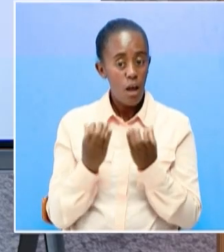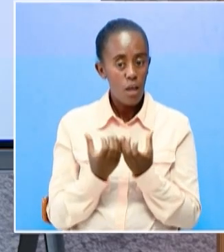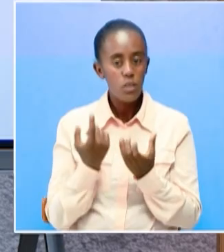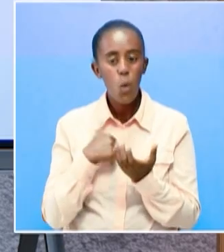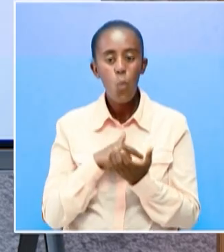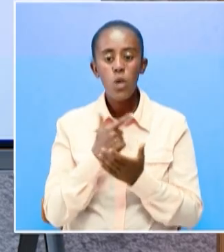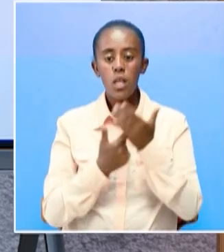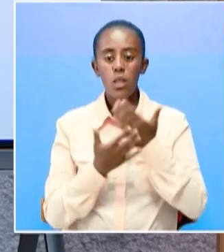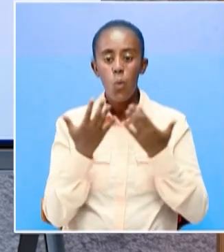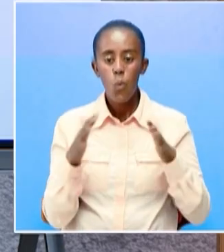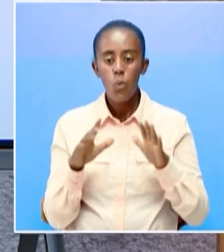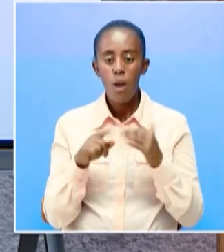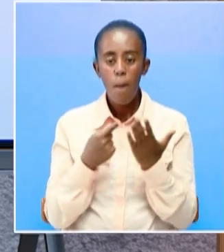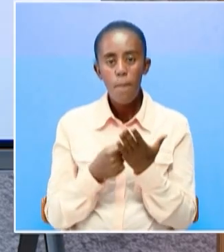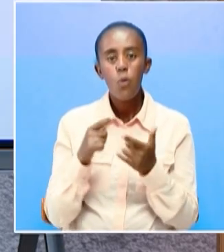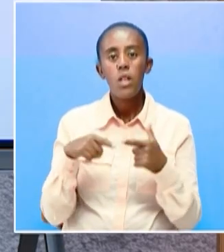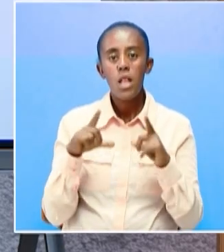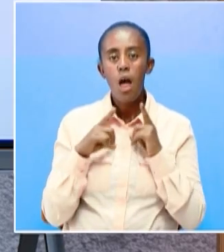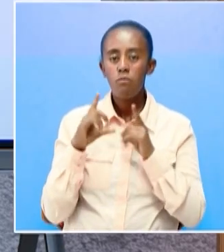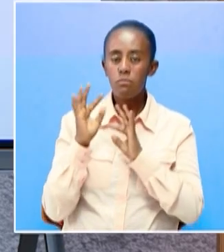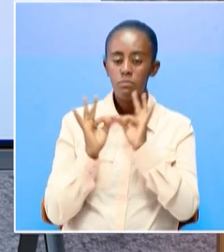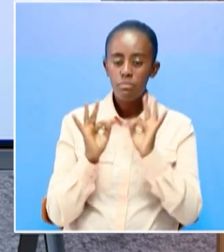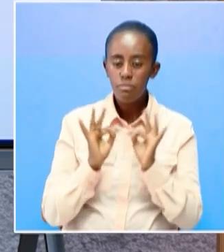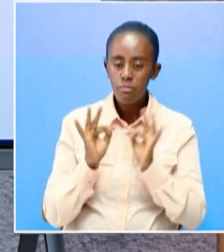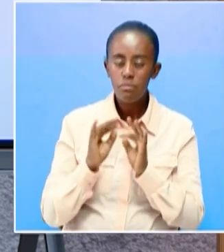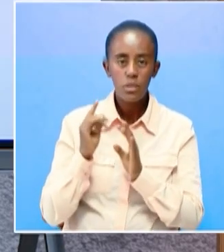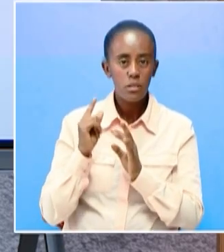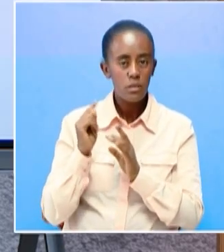talking about life history of someone.